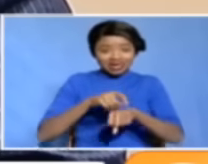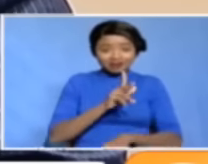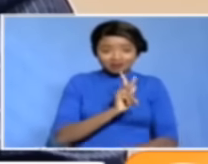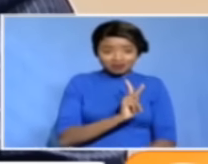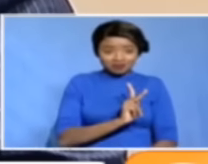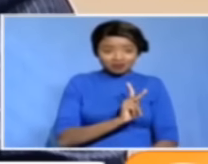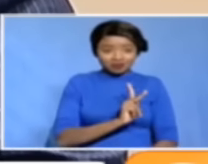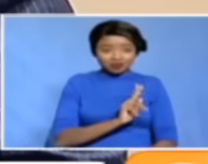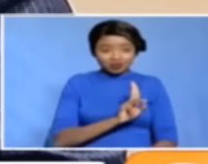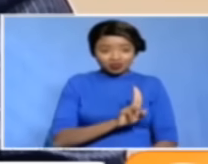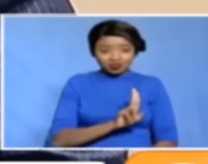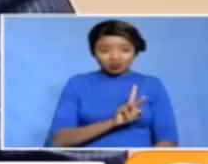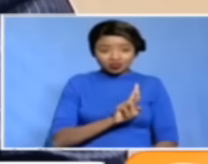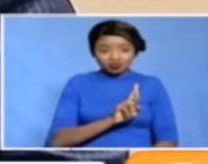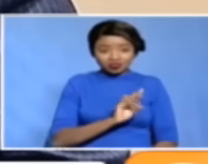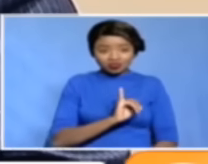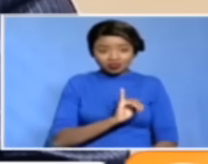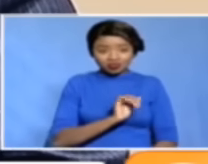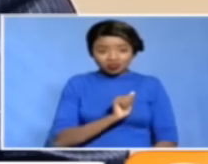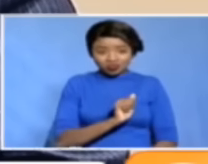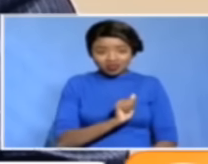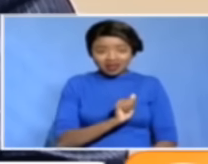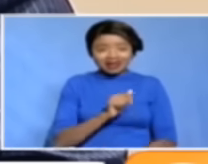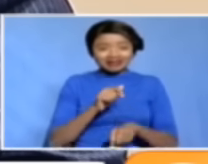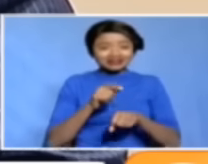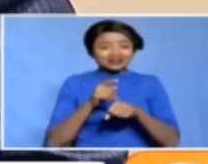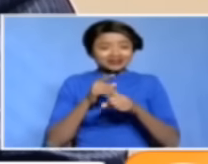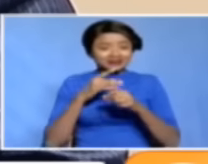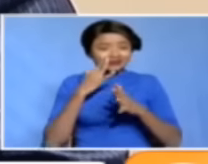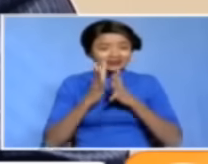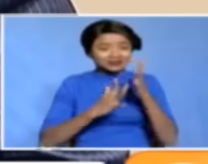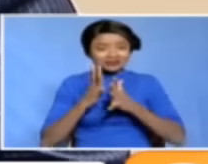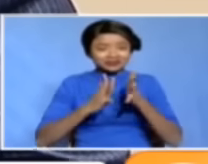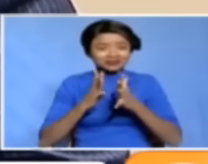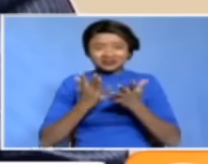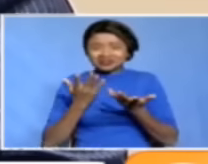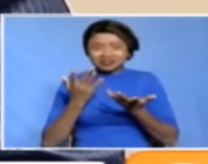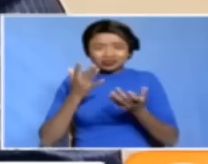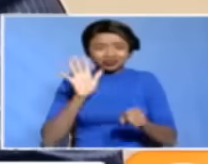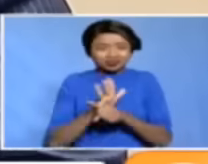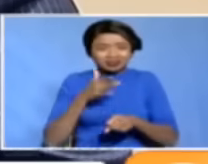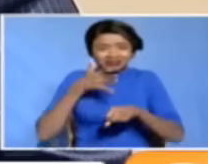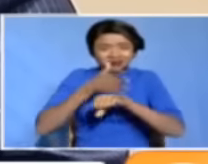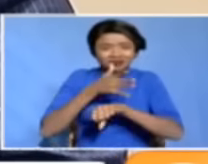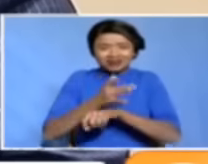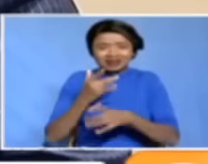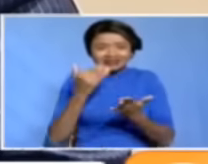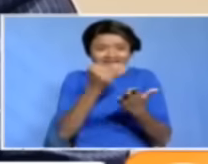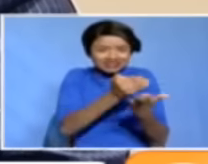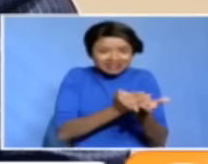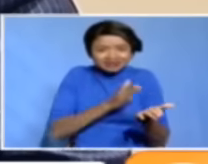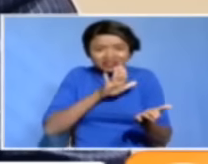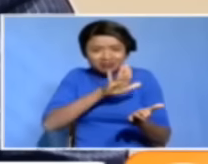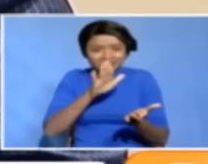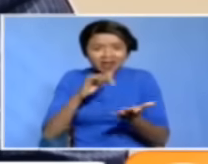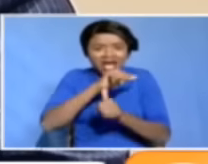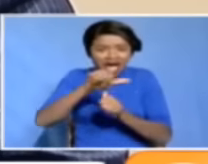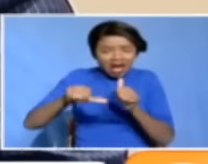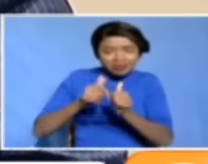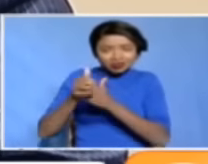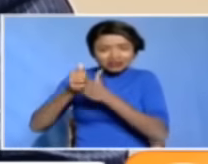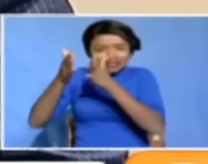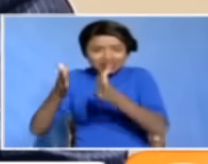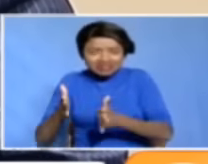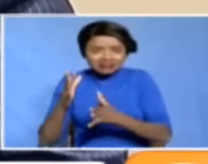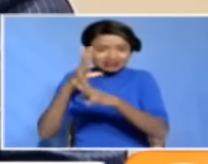Kuria went overboard and made certain statements on the party leader and